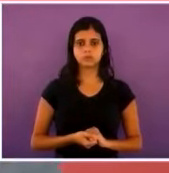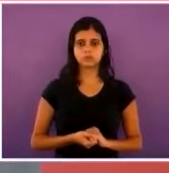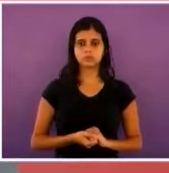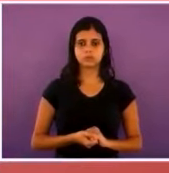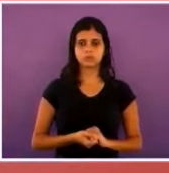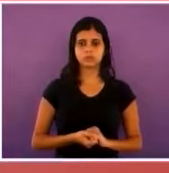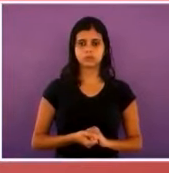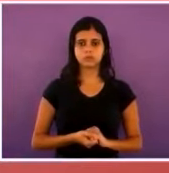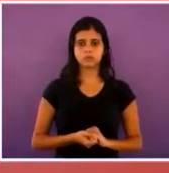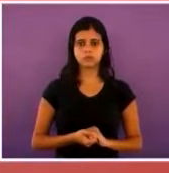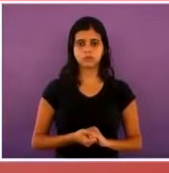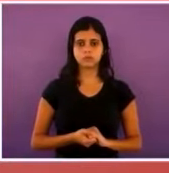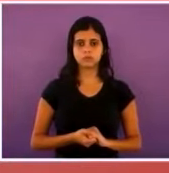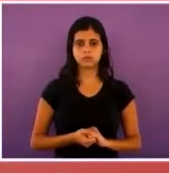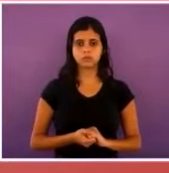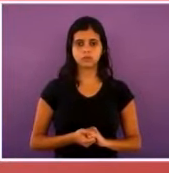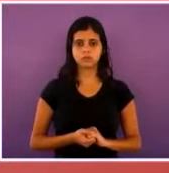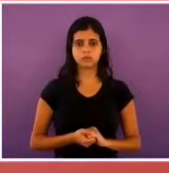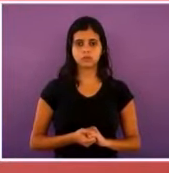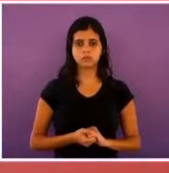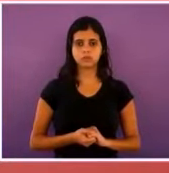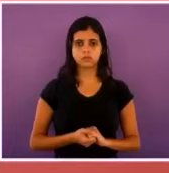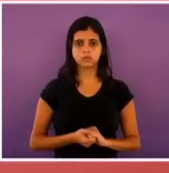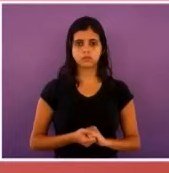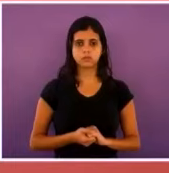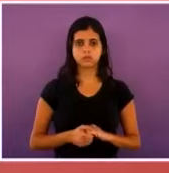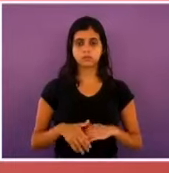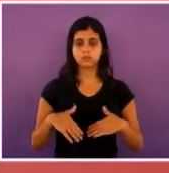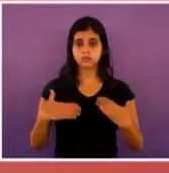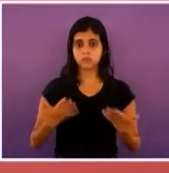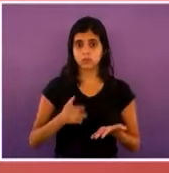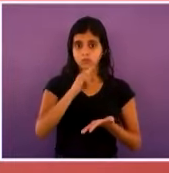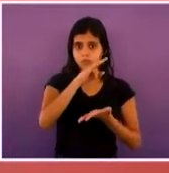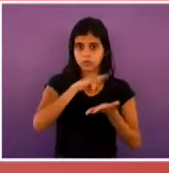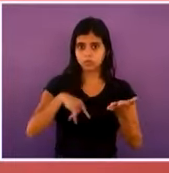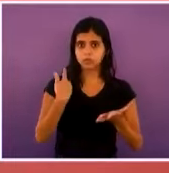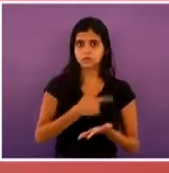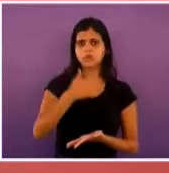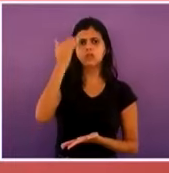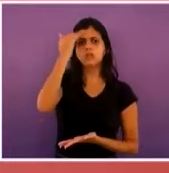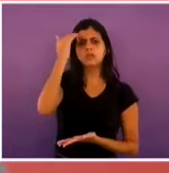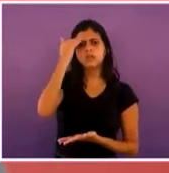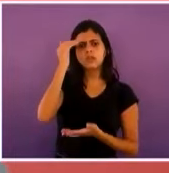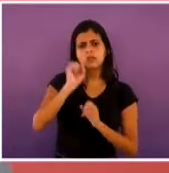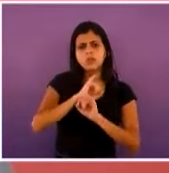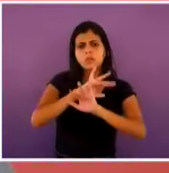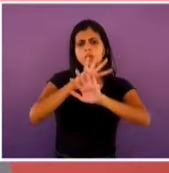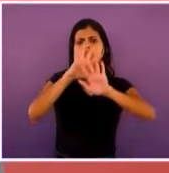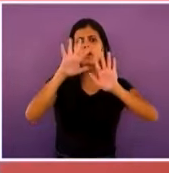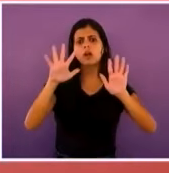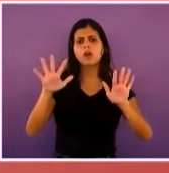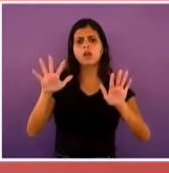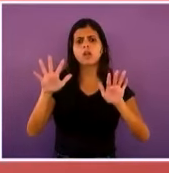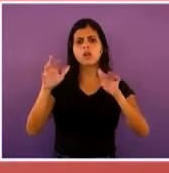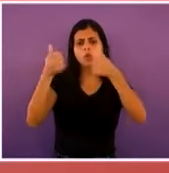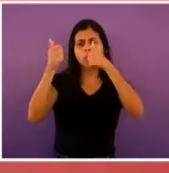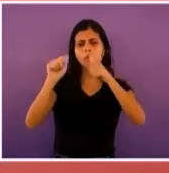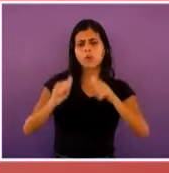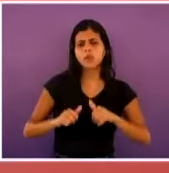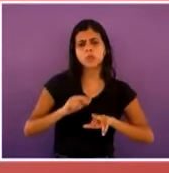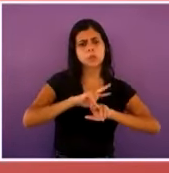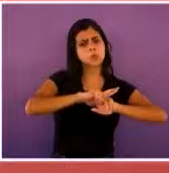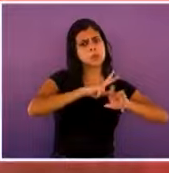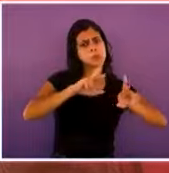of the then Archbishop Bergoglio. E ali nós podemos ver uma abordagem muito diferente que